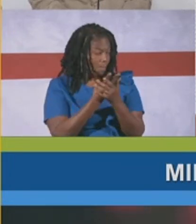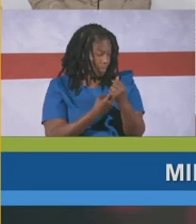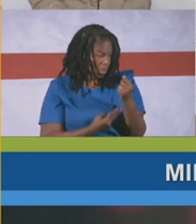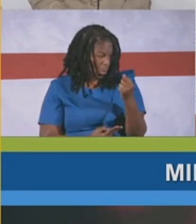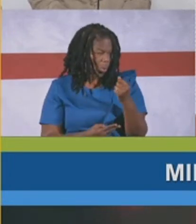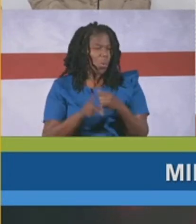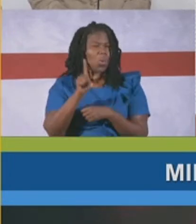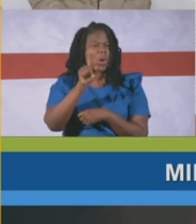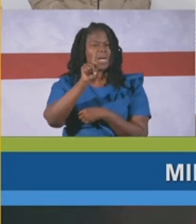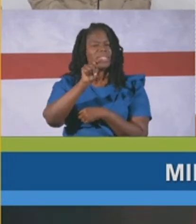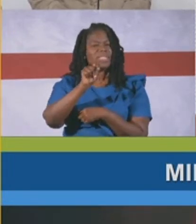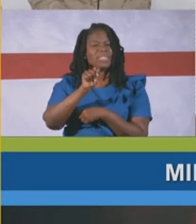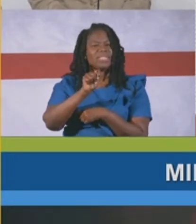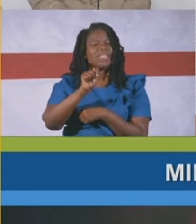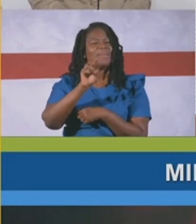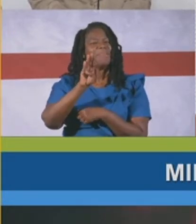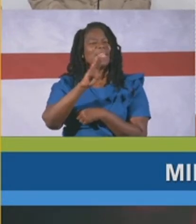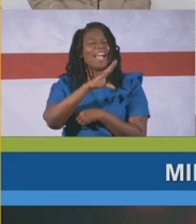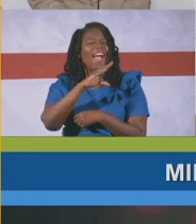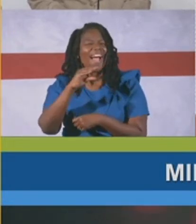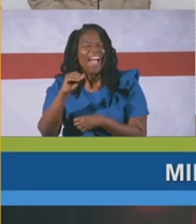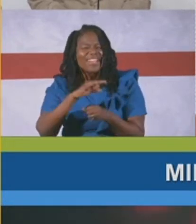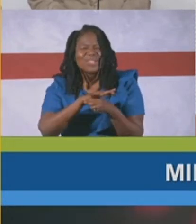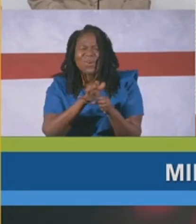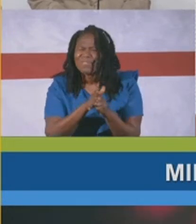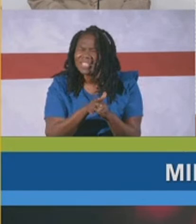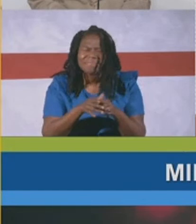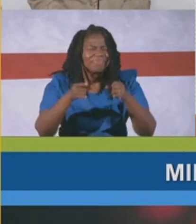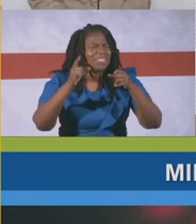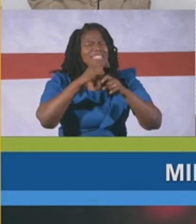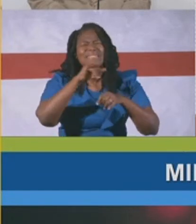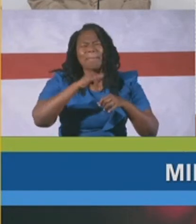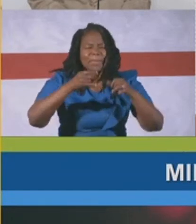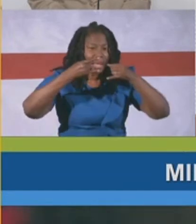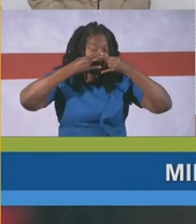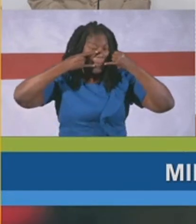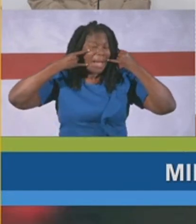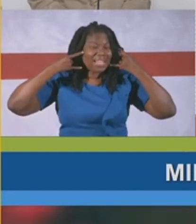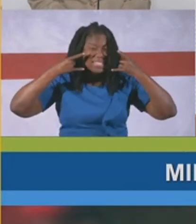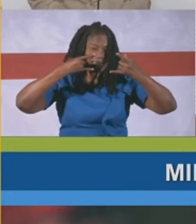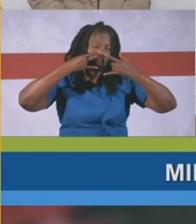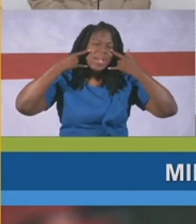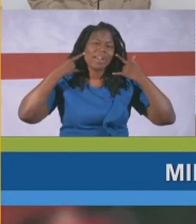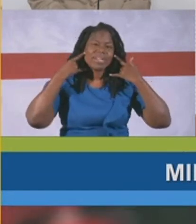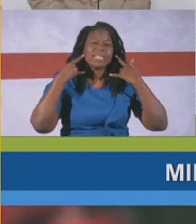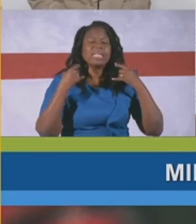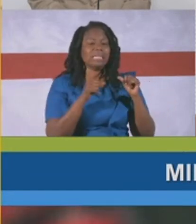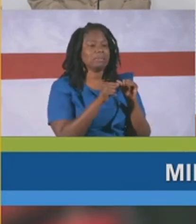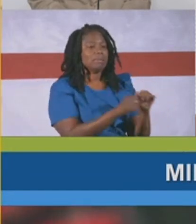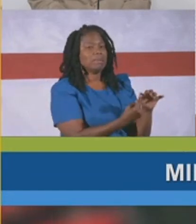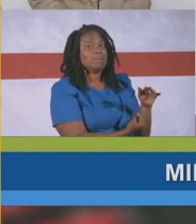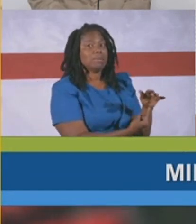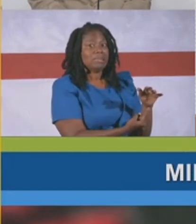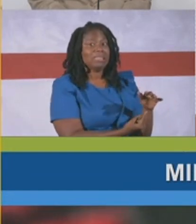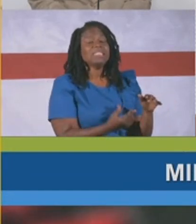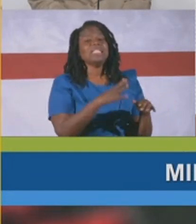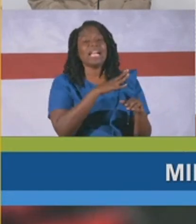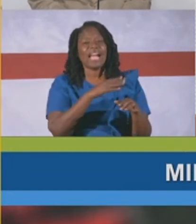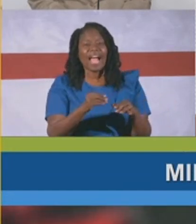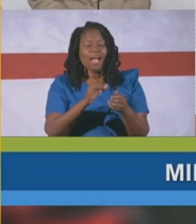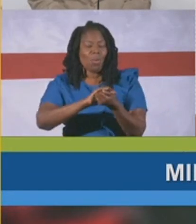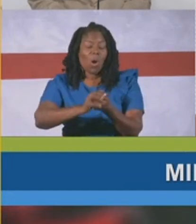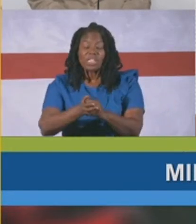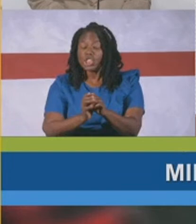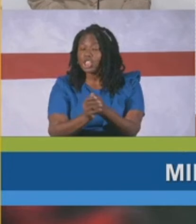there. Isolation, mask wearing, hand hygiene. Both